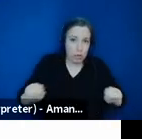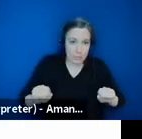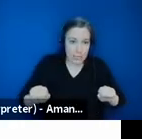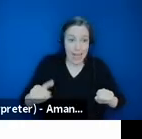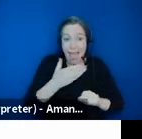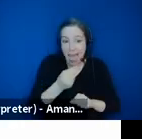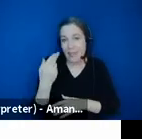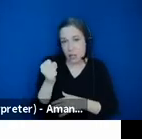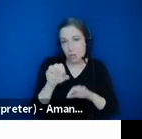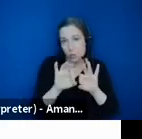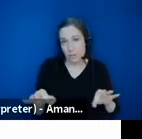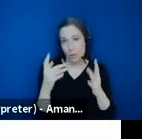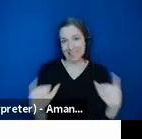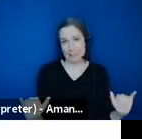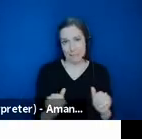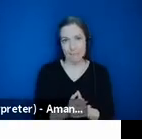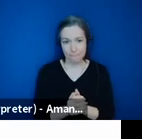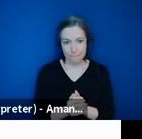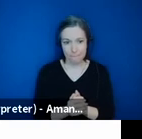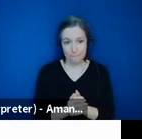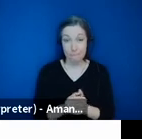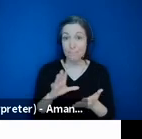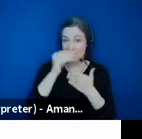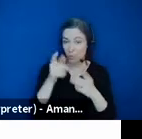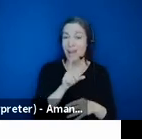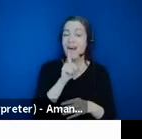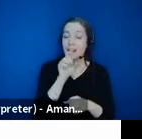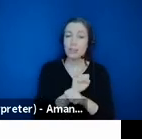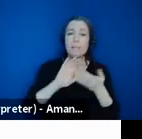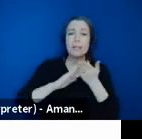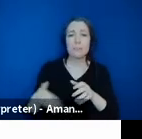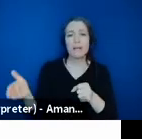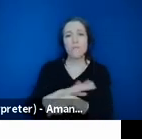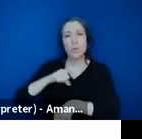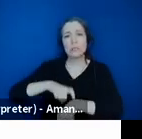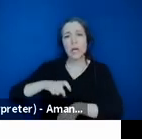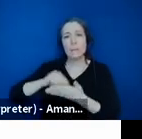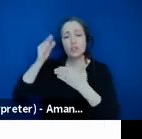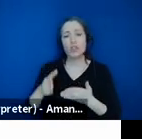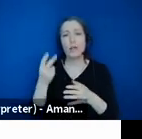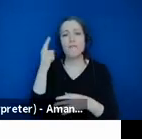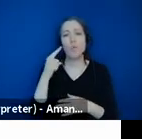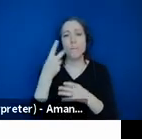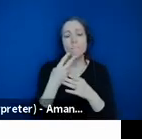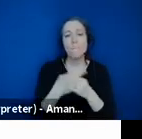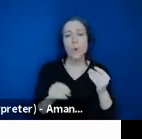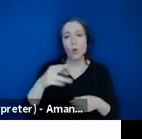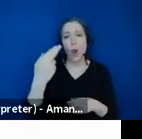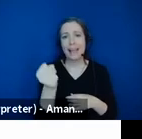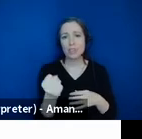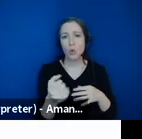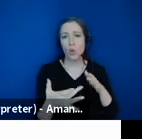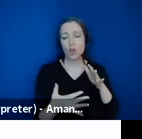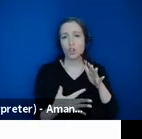diploma at the same time. So a student will actually be a full time student at FCC their junior and senior years. So this is a